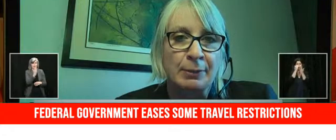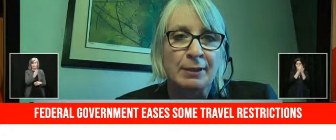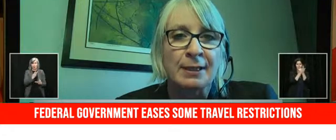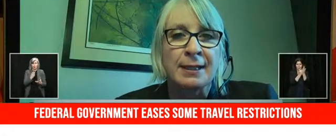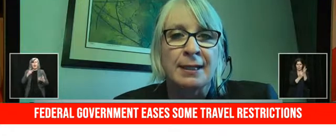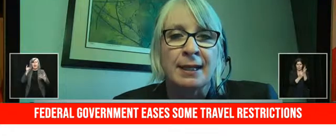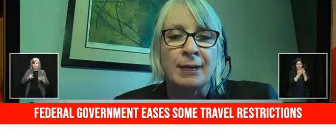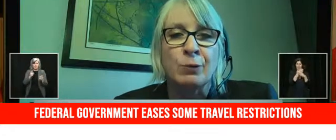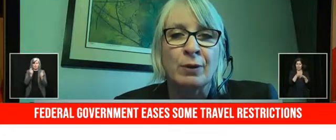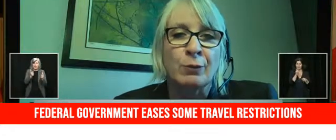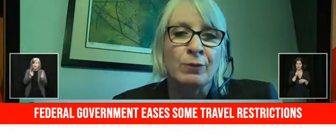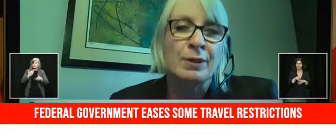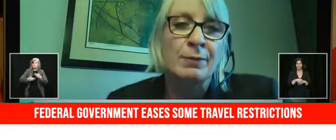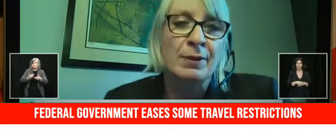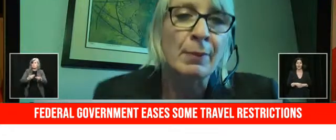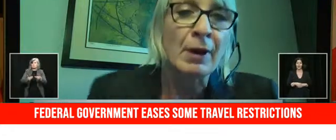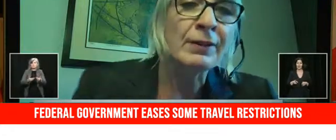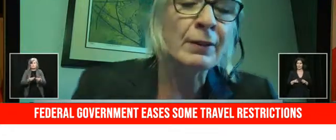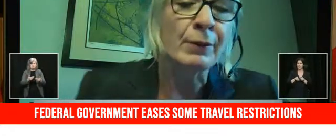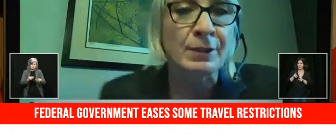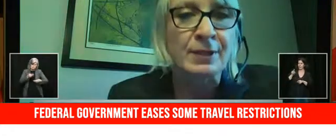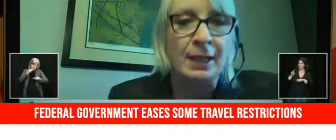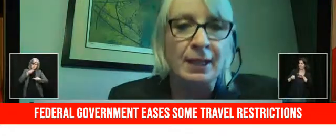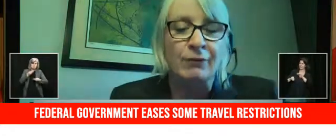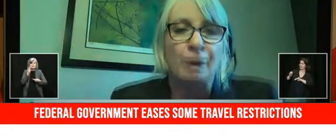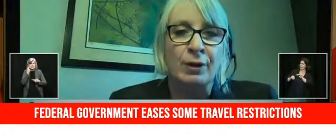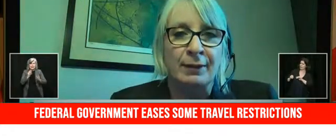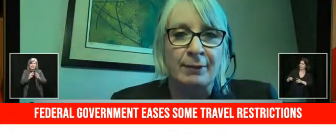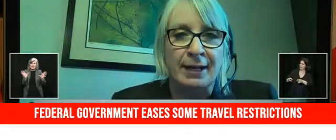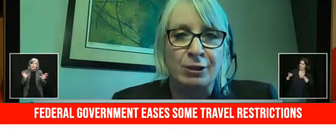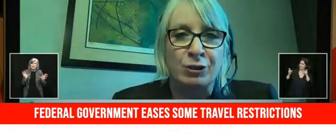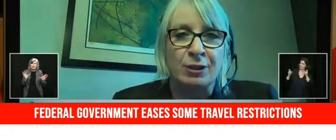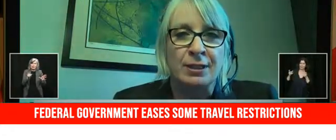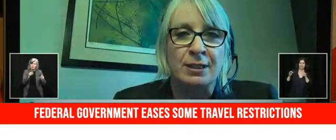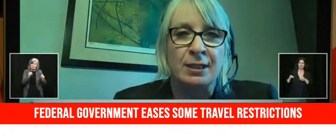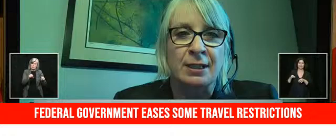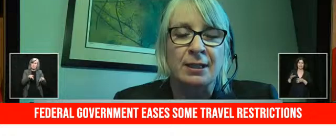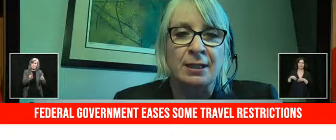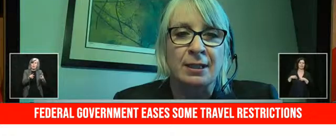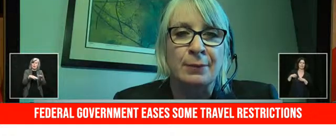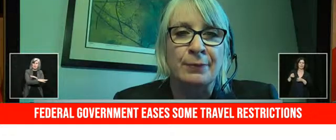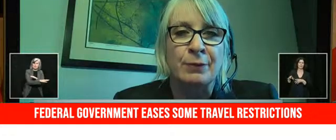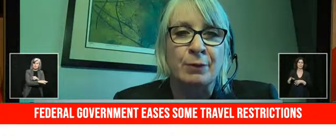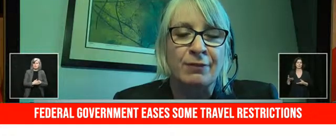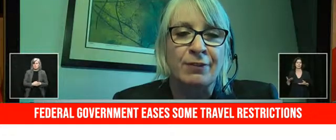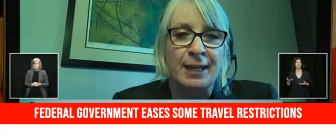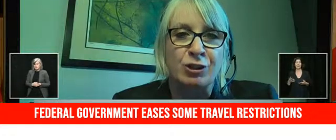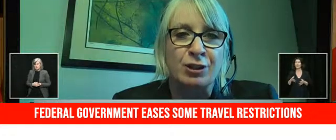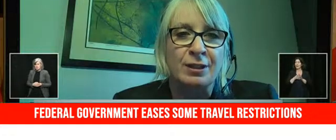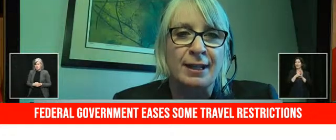as possible. The model that we're using for compassionate